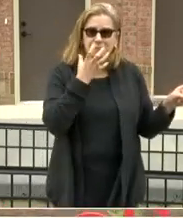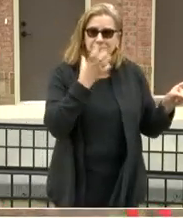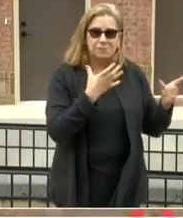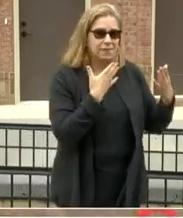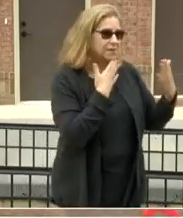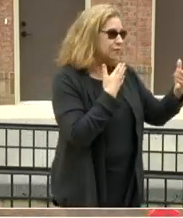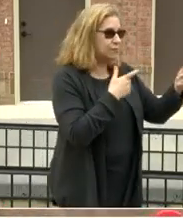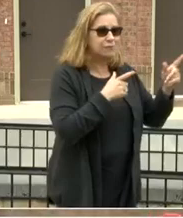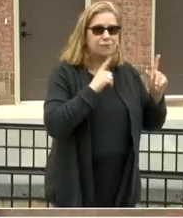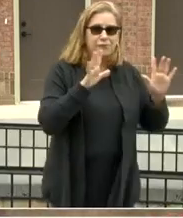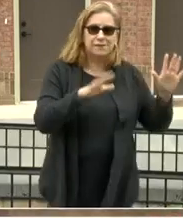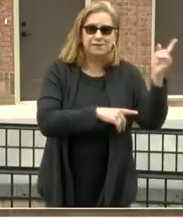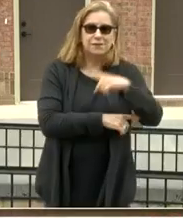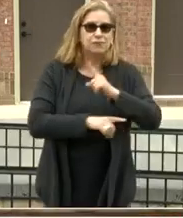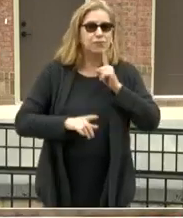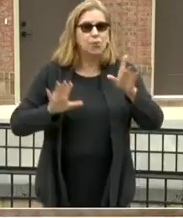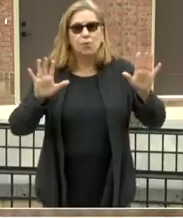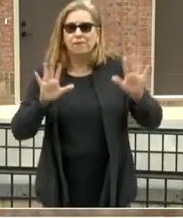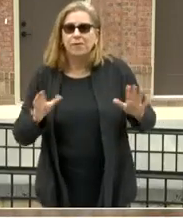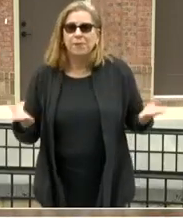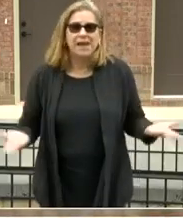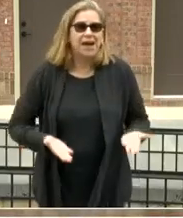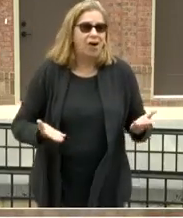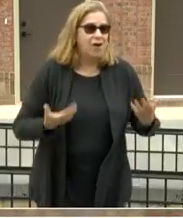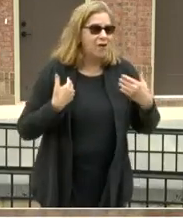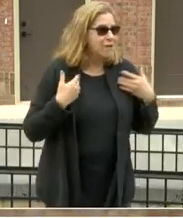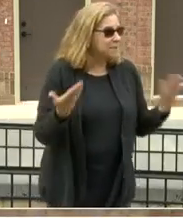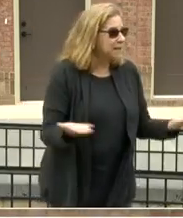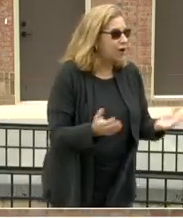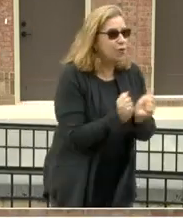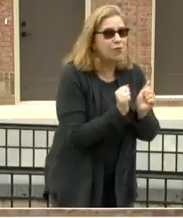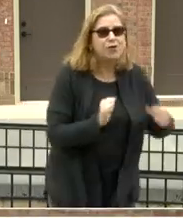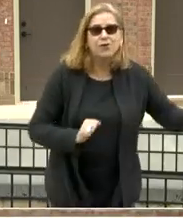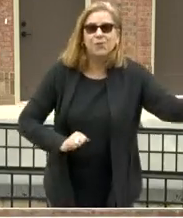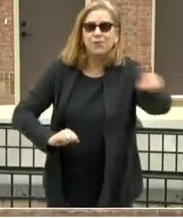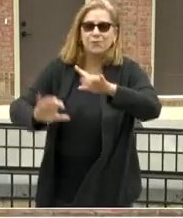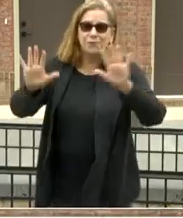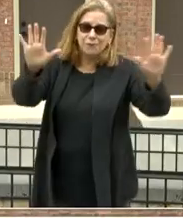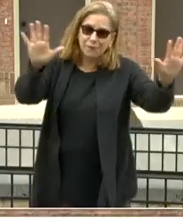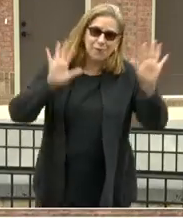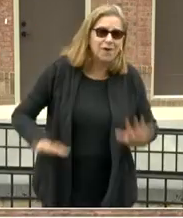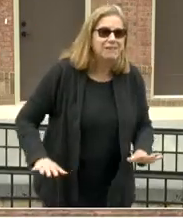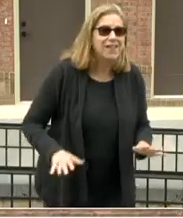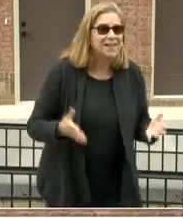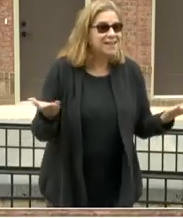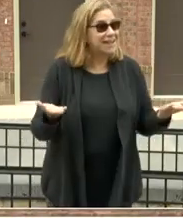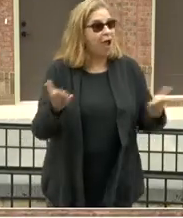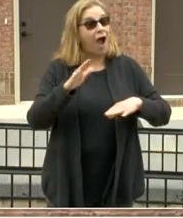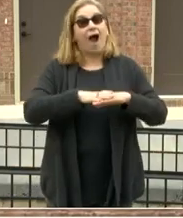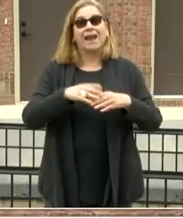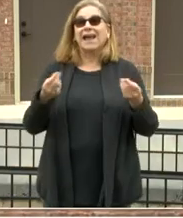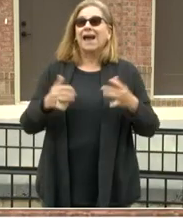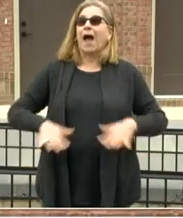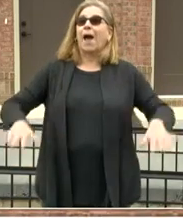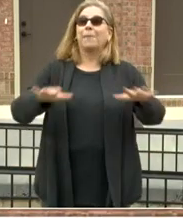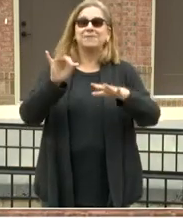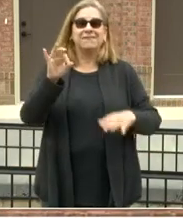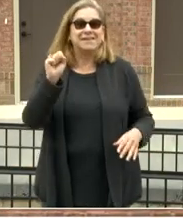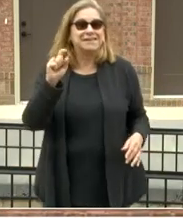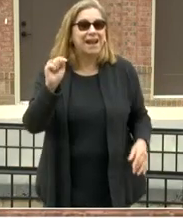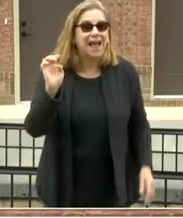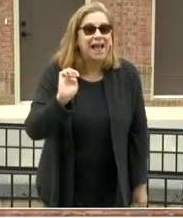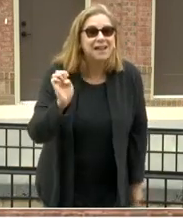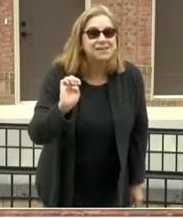here. I'm so delighted to be standing with you all on the campus of St. Elizabeth's for such